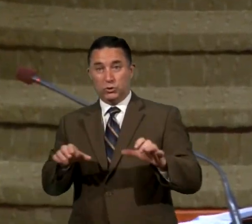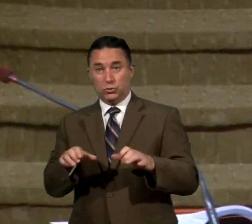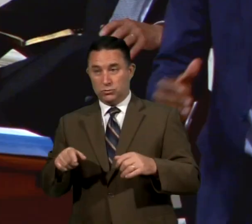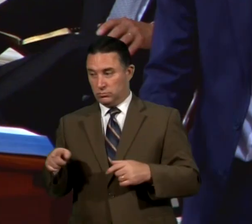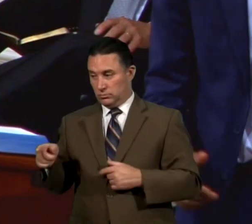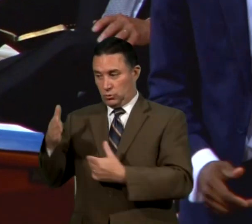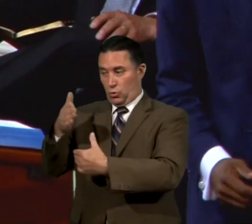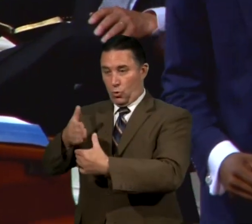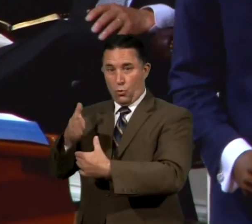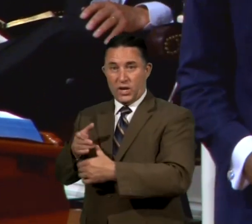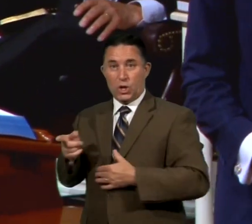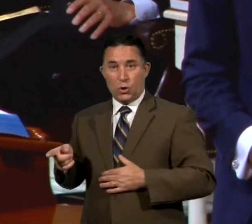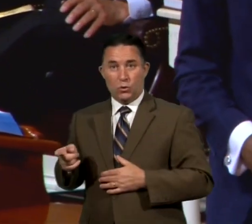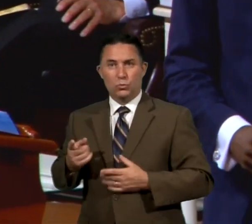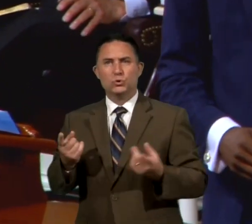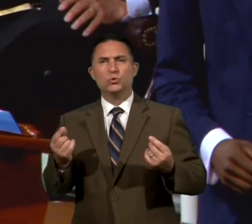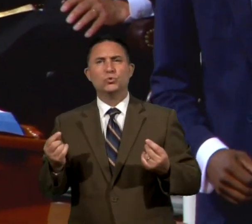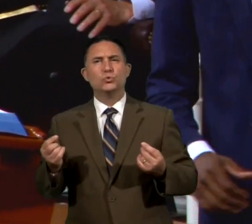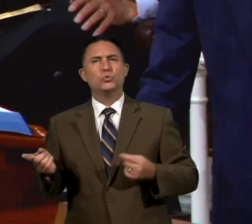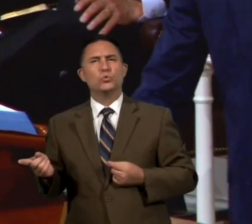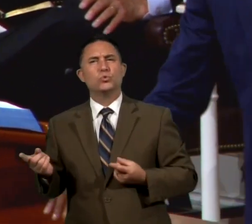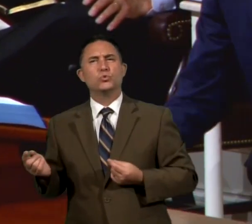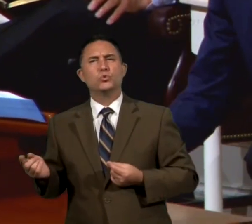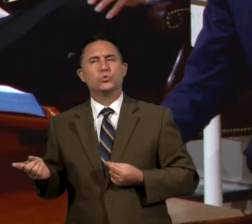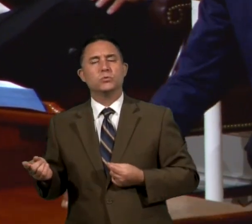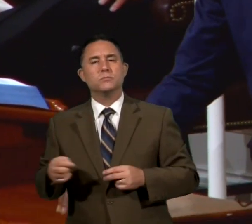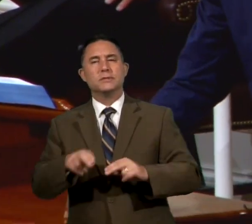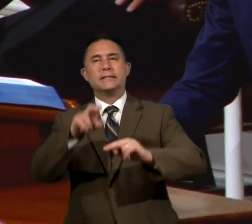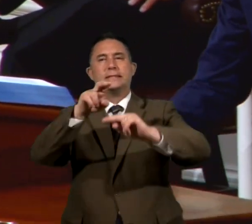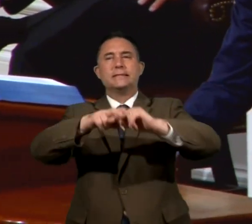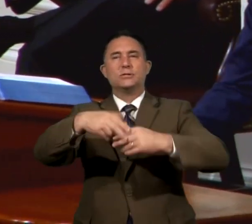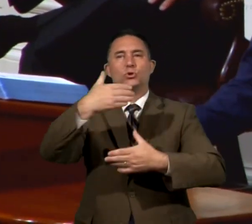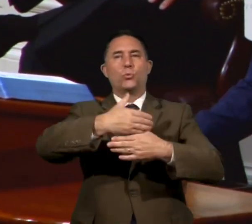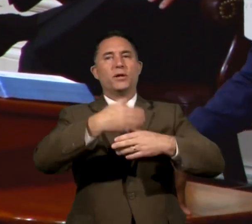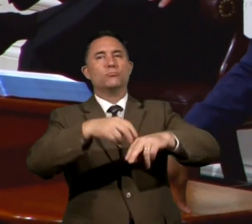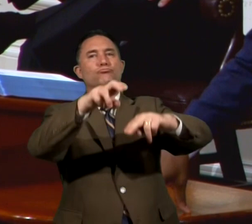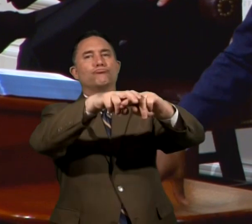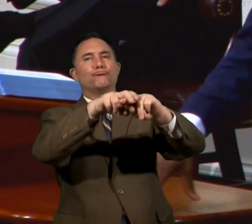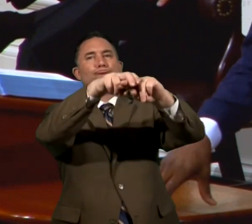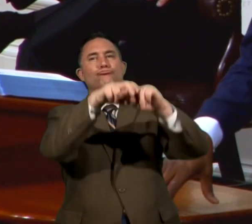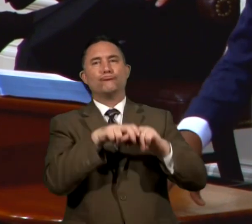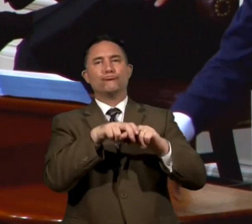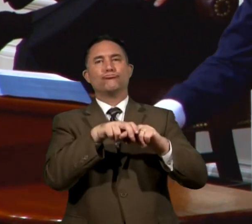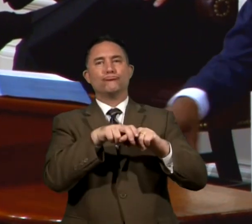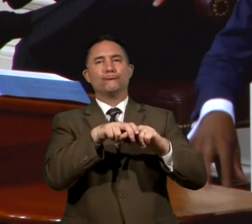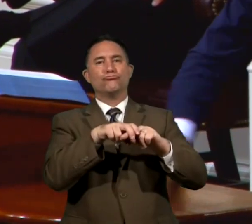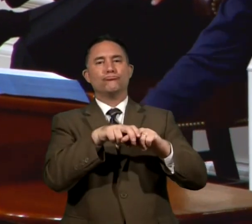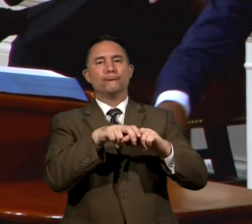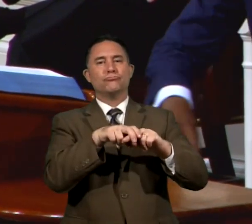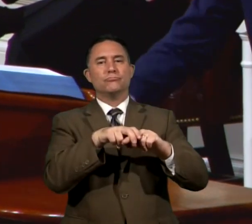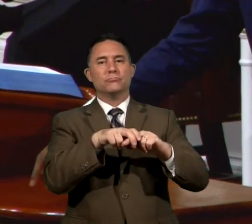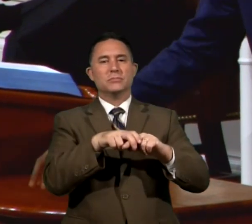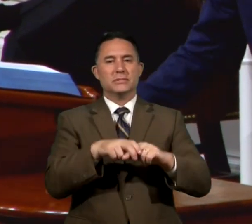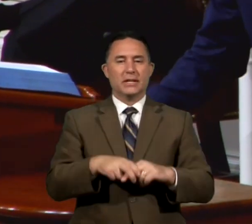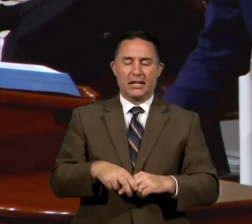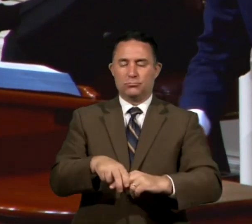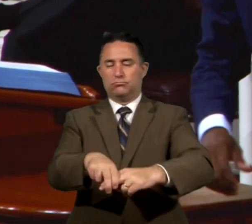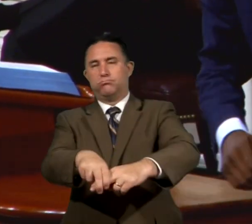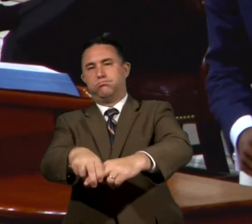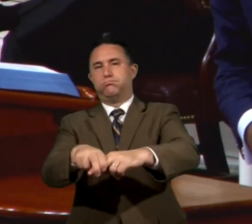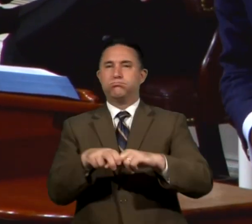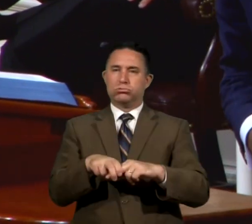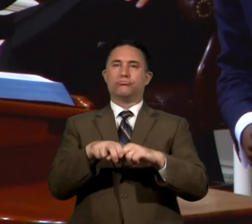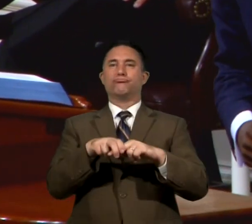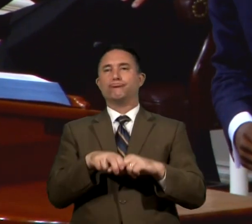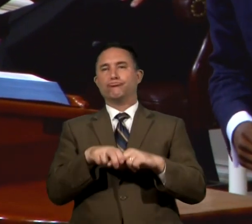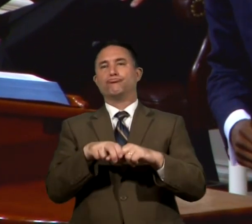he's in this window. He sits in this window, and he's purposely perched there.